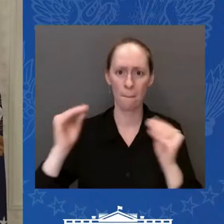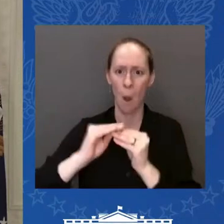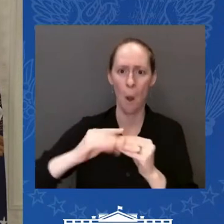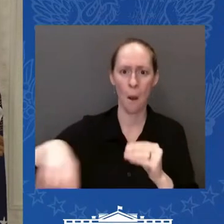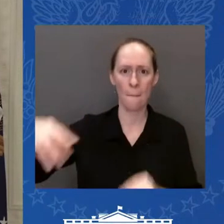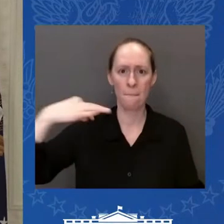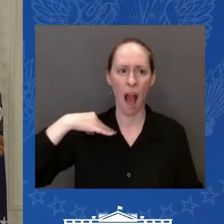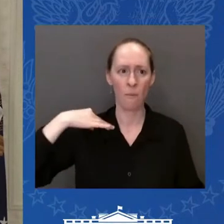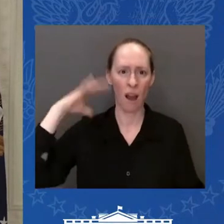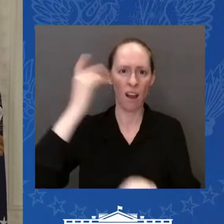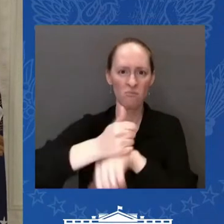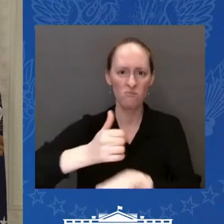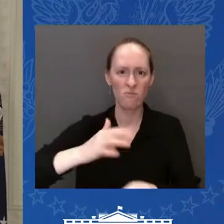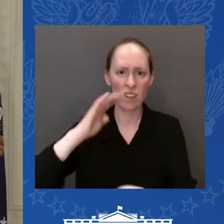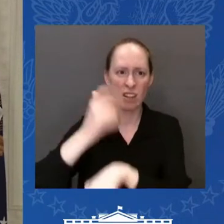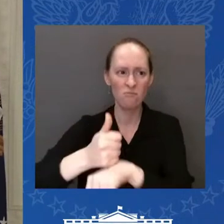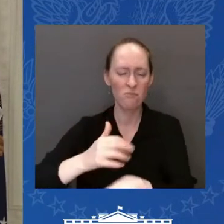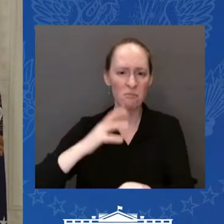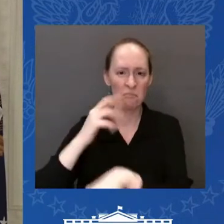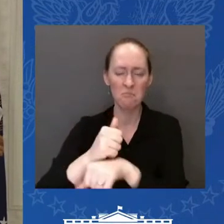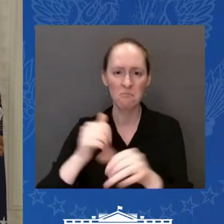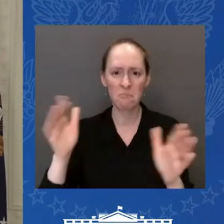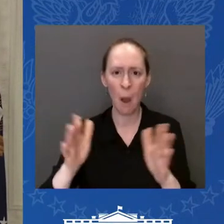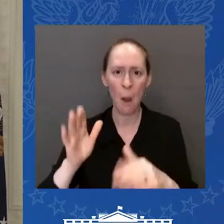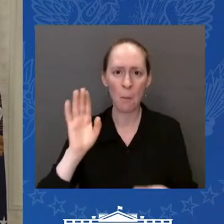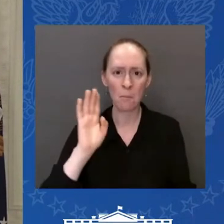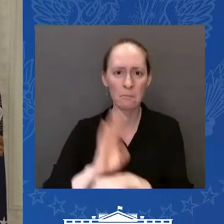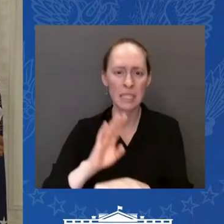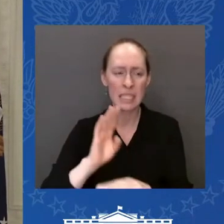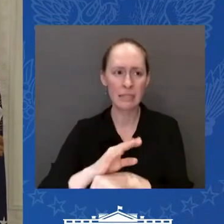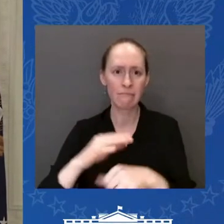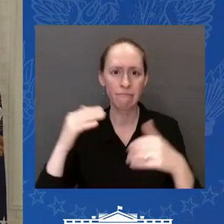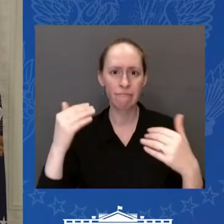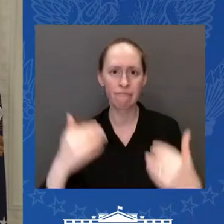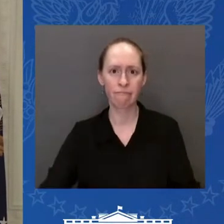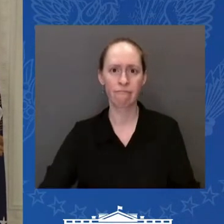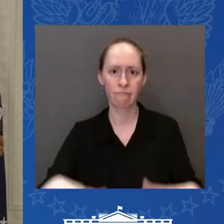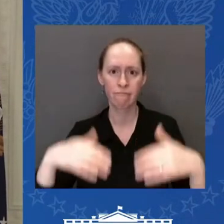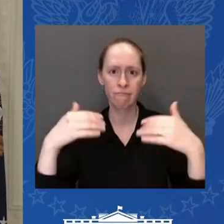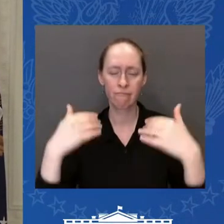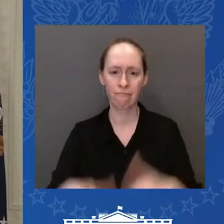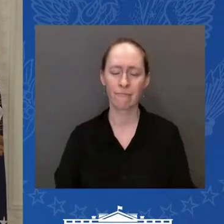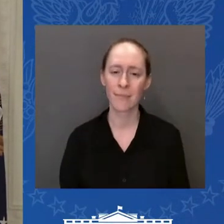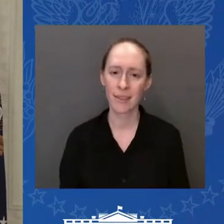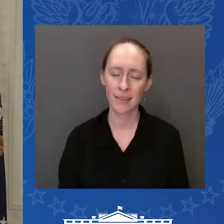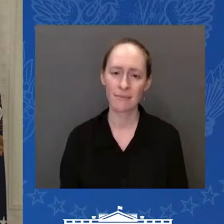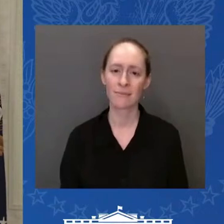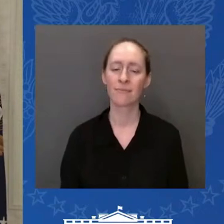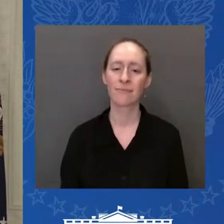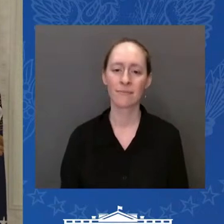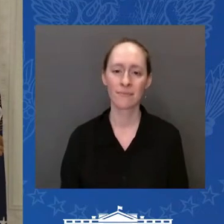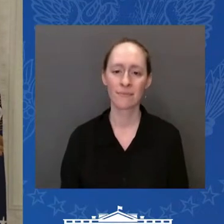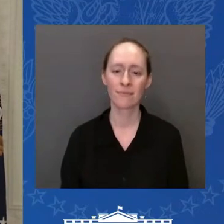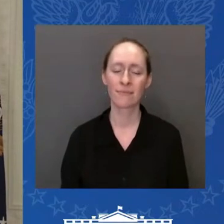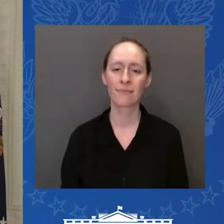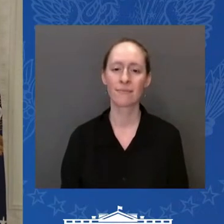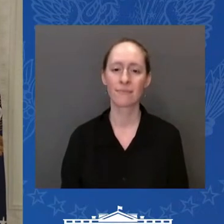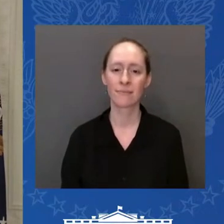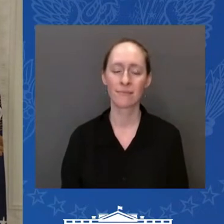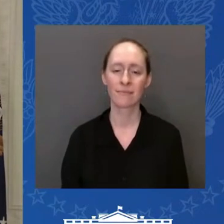They make up 50% of all the economy in America. Fewer families are facing foreclosure or an eviction than before the